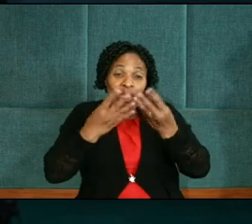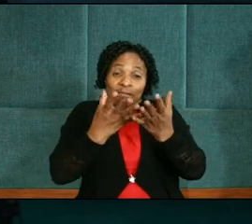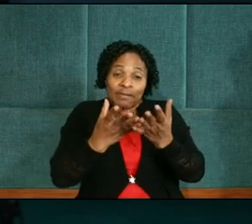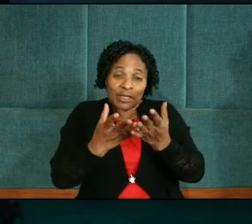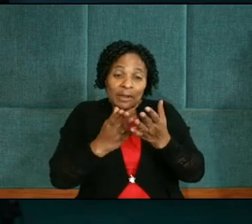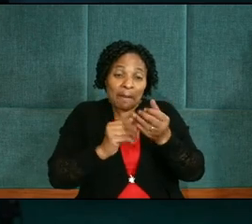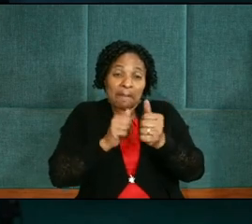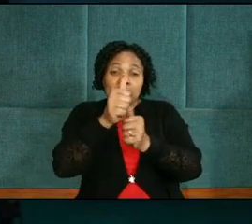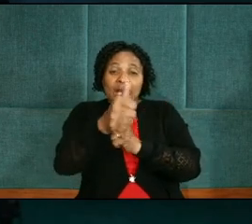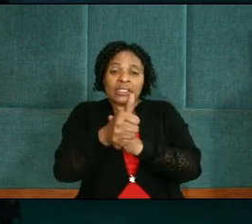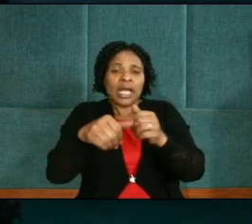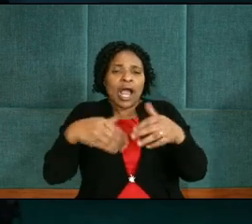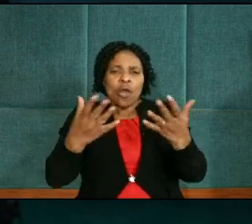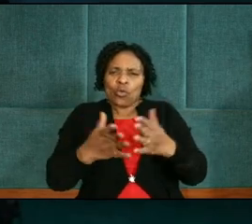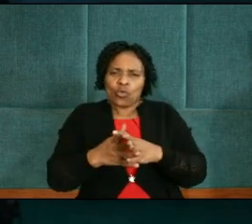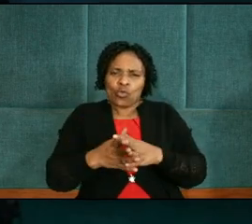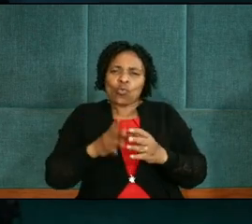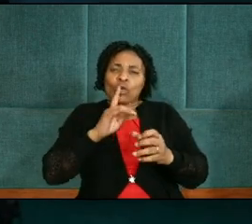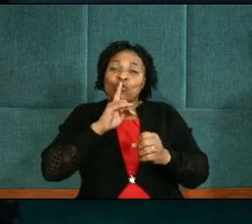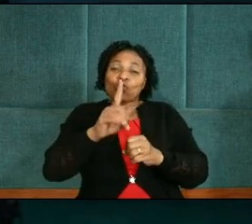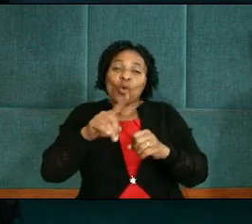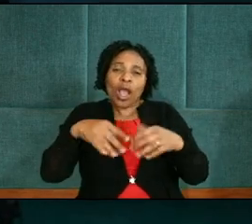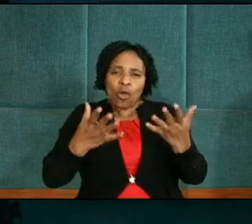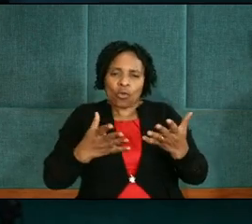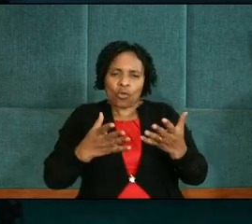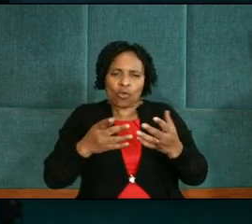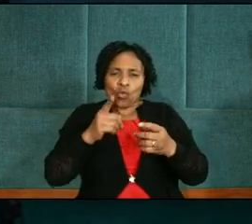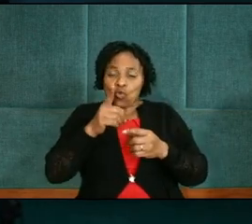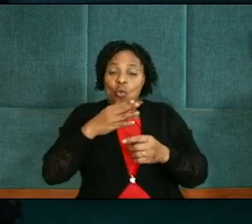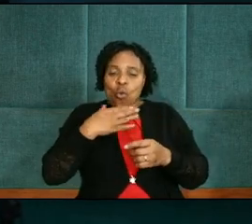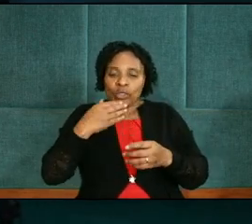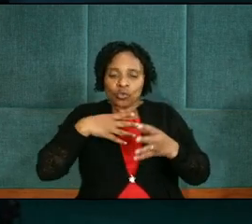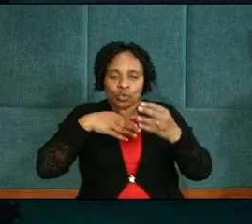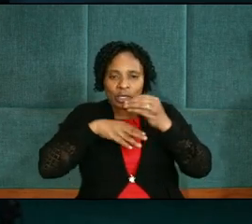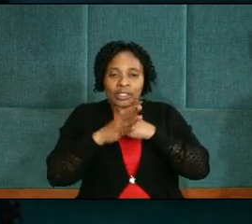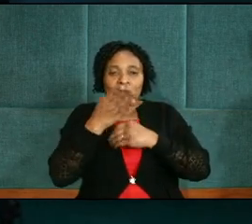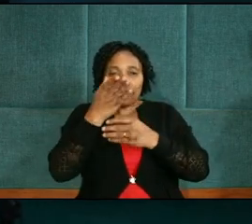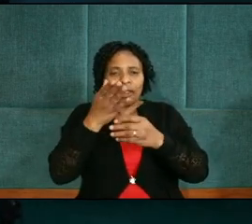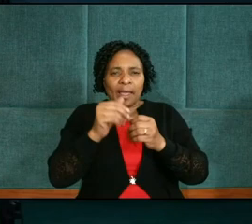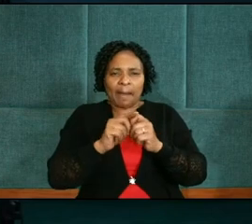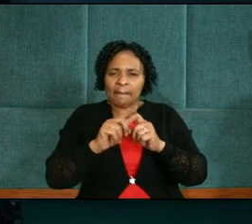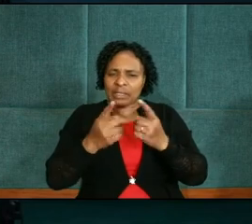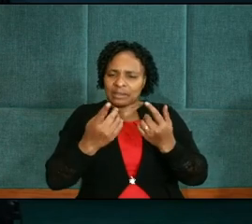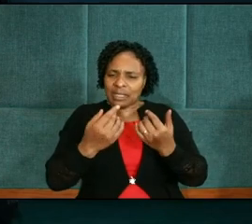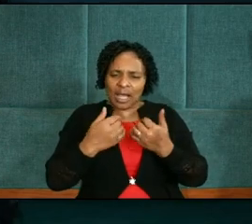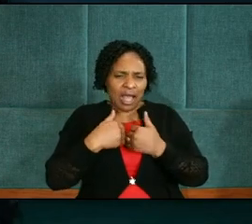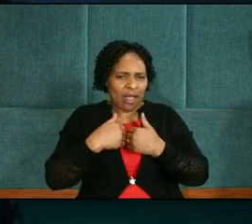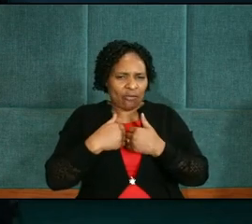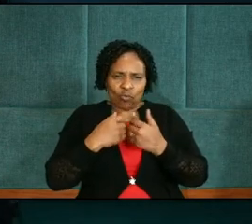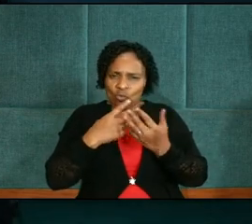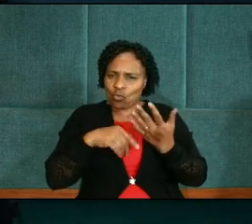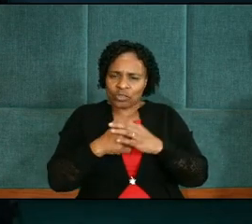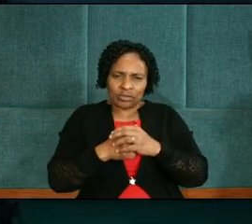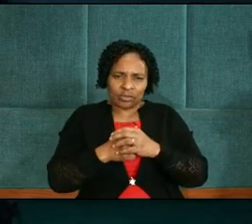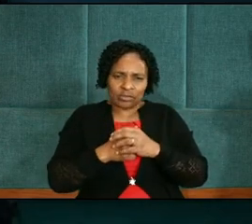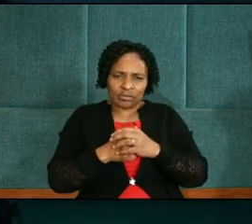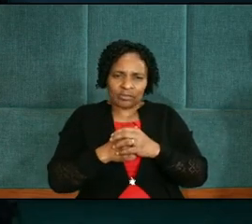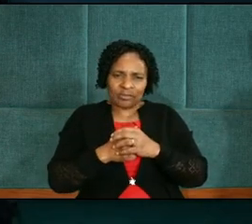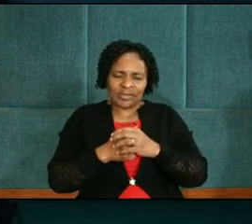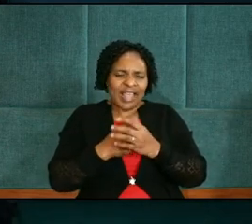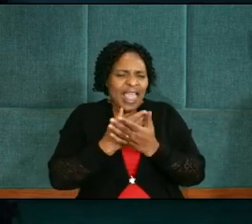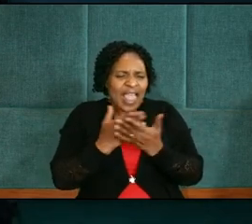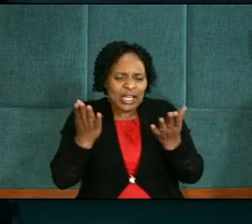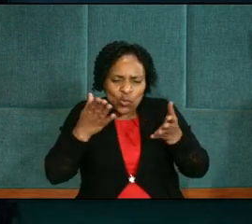do I guarantee? I don't want to go there wondering whether I'm going to have a beep, beep. No. I want to guarantee. Is there any